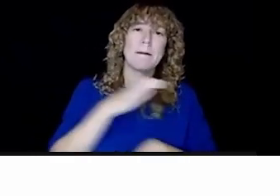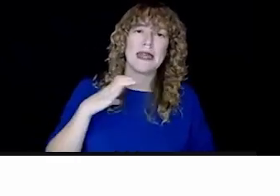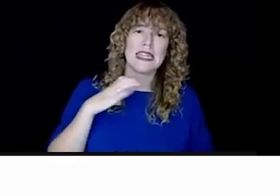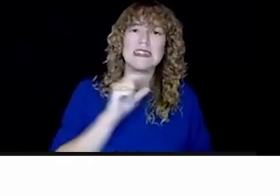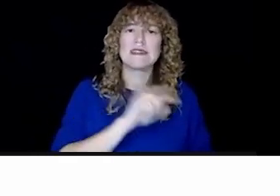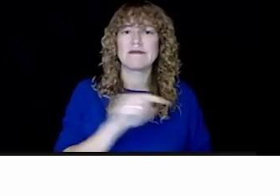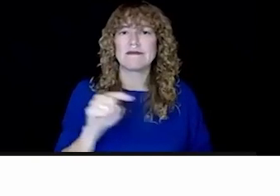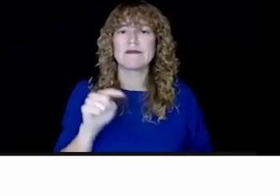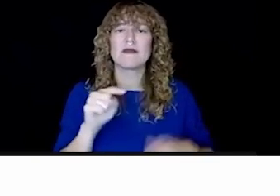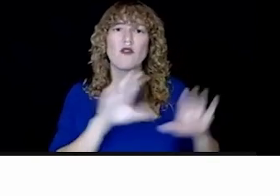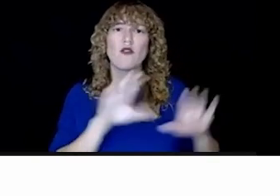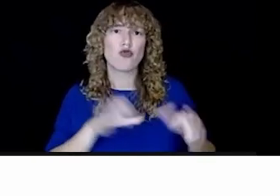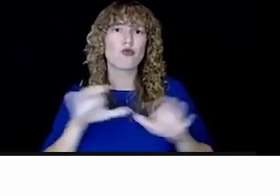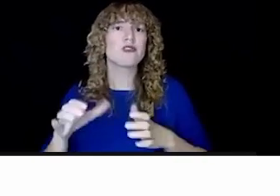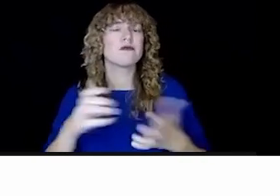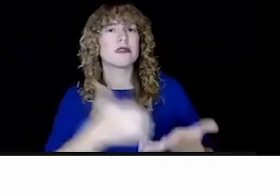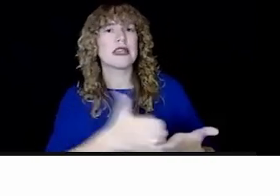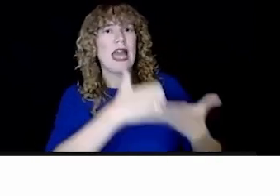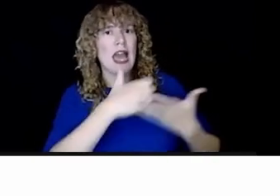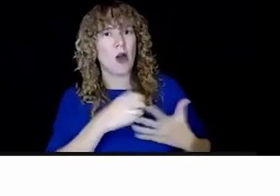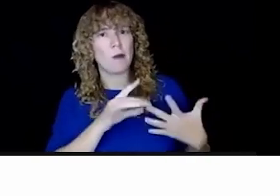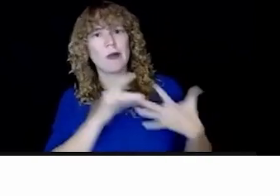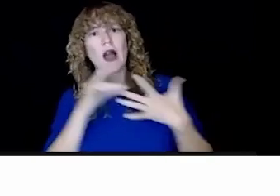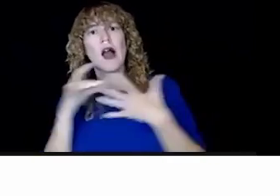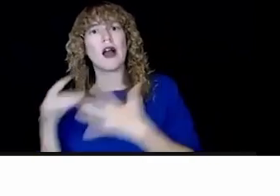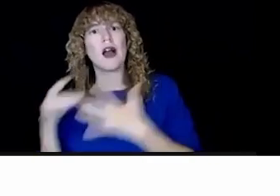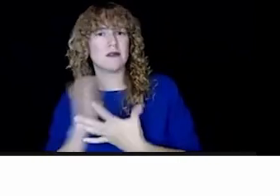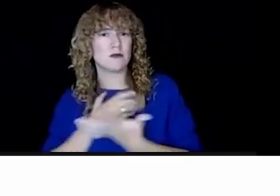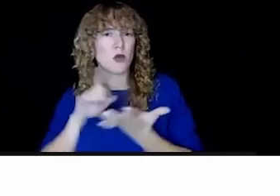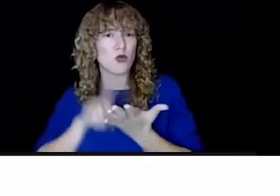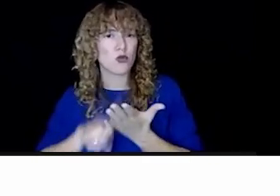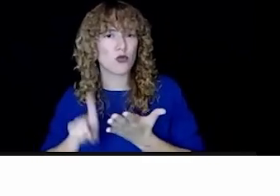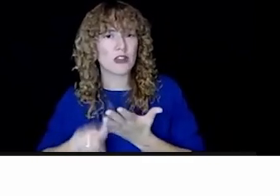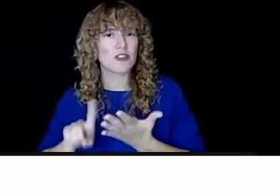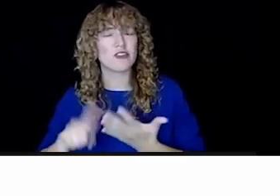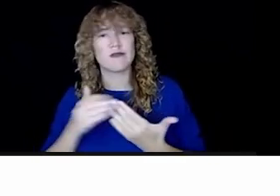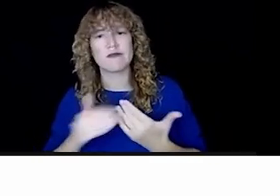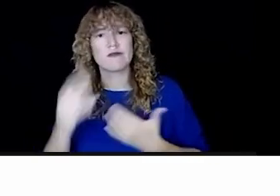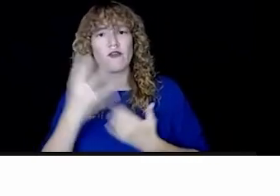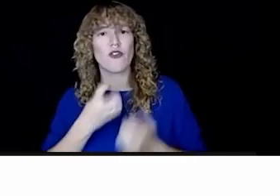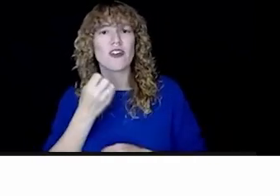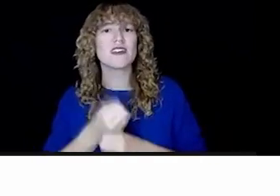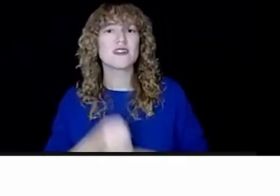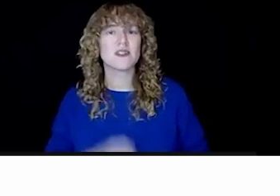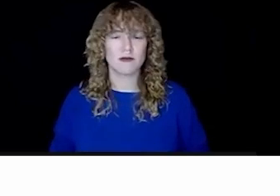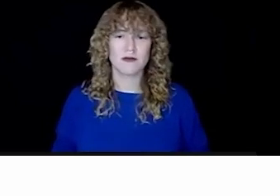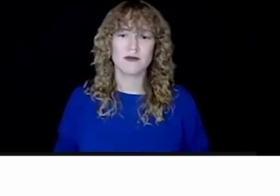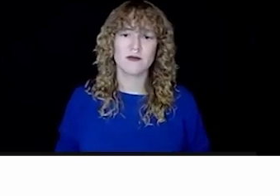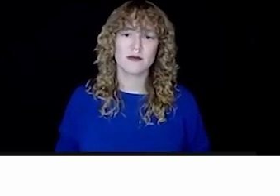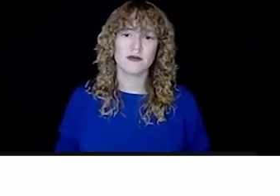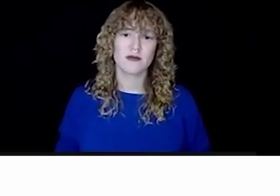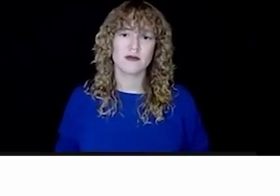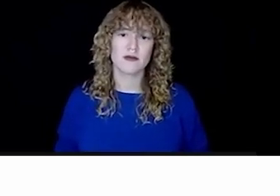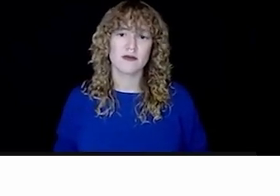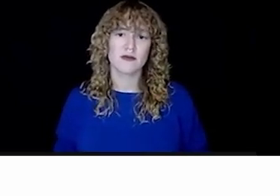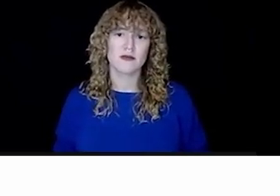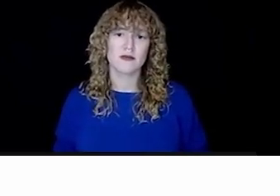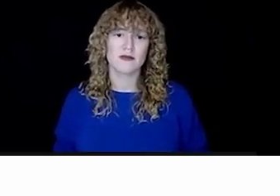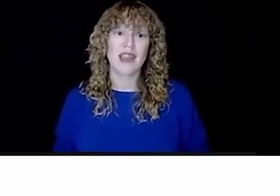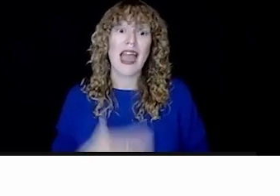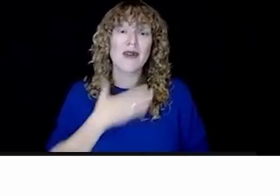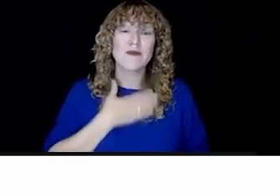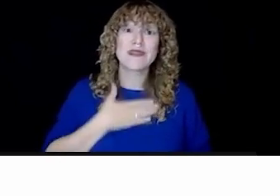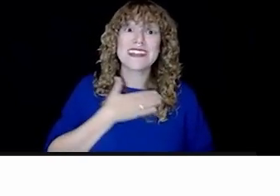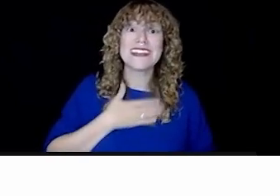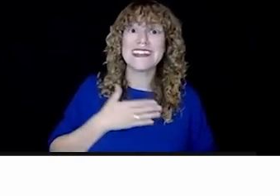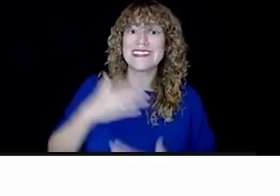inform this research, as we move through the next 4 years. And please spread the word. I know